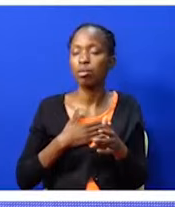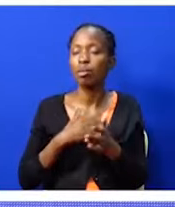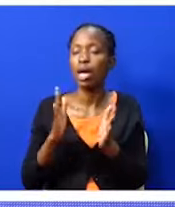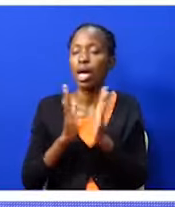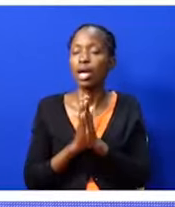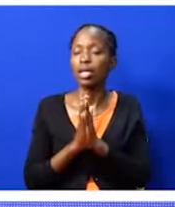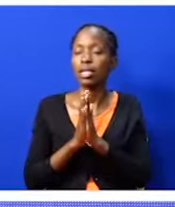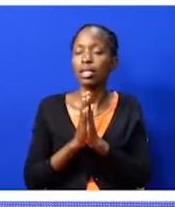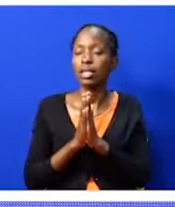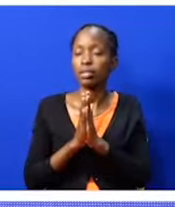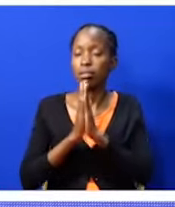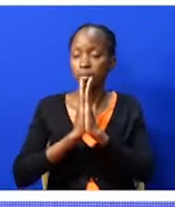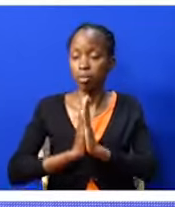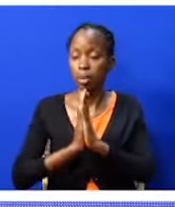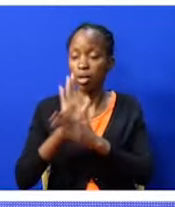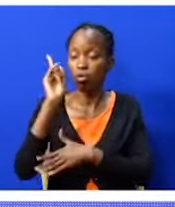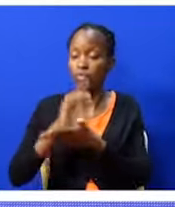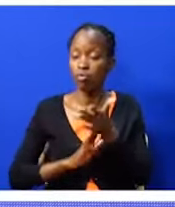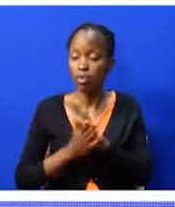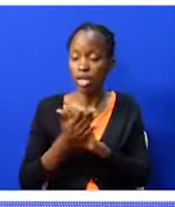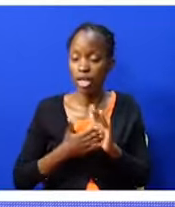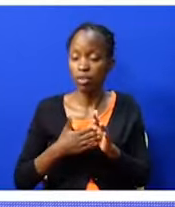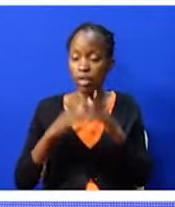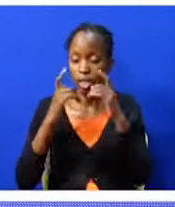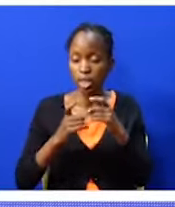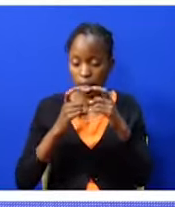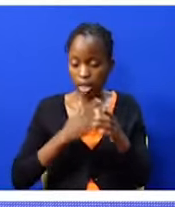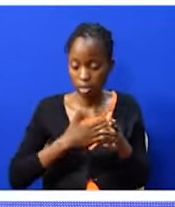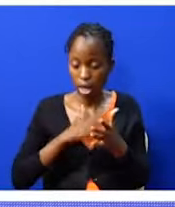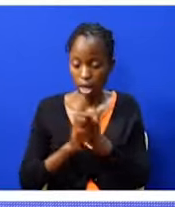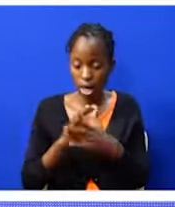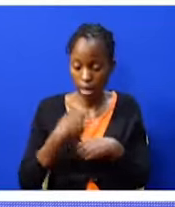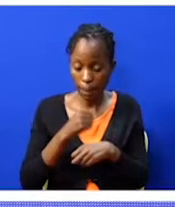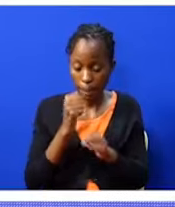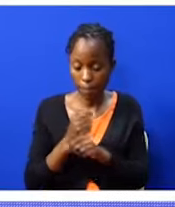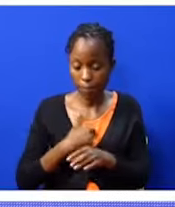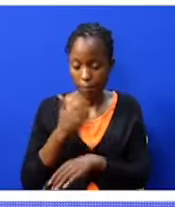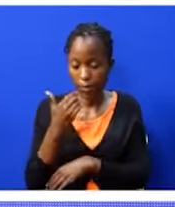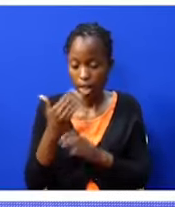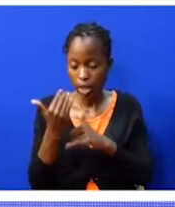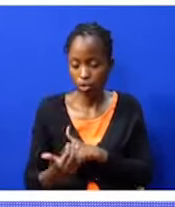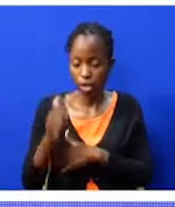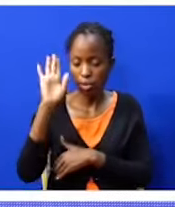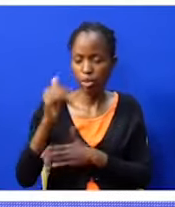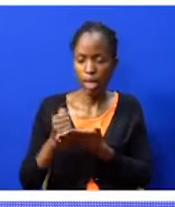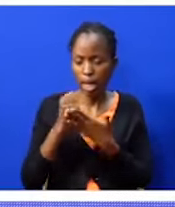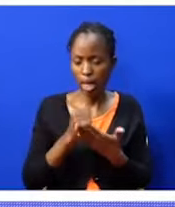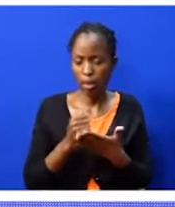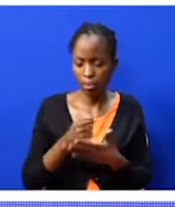and pray that you forgive me my sins and make me your child. Help